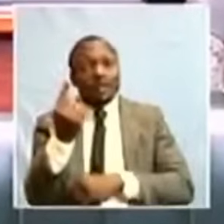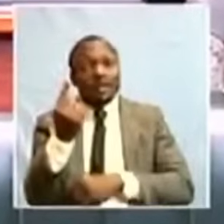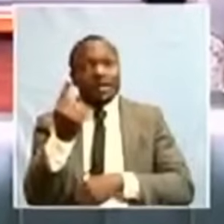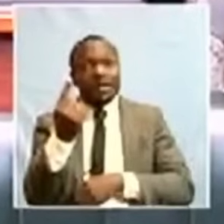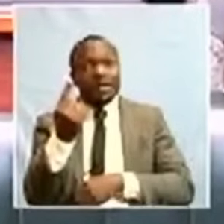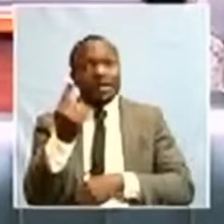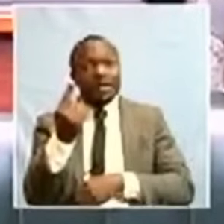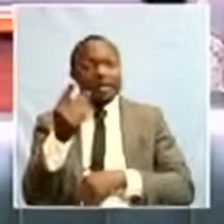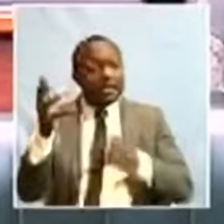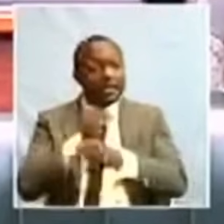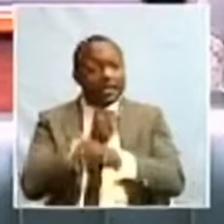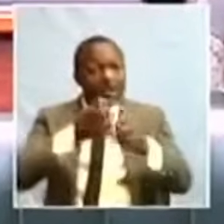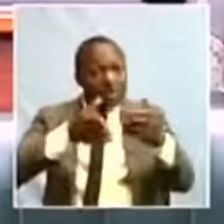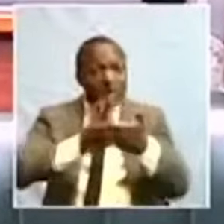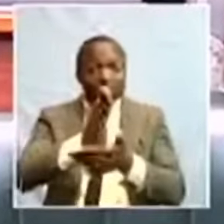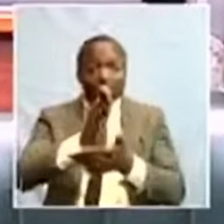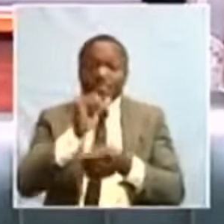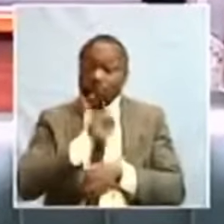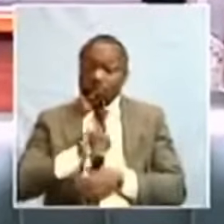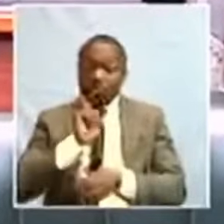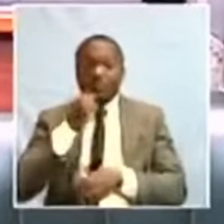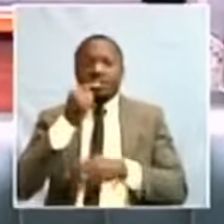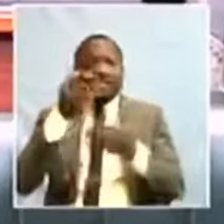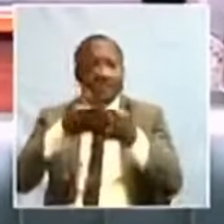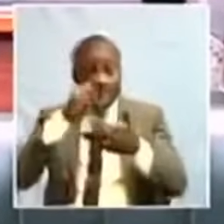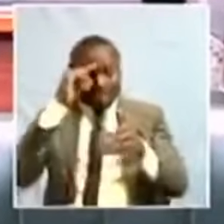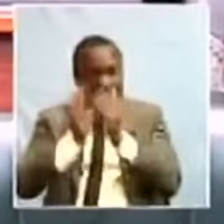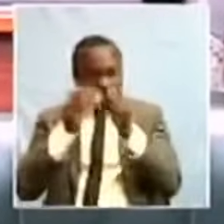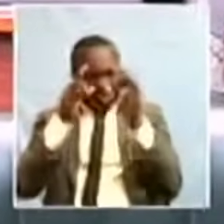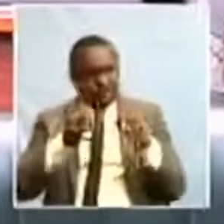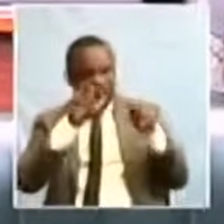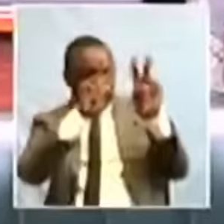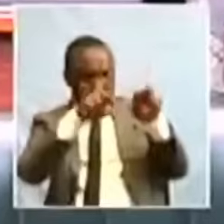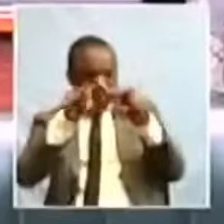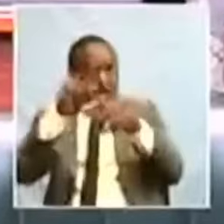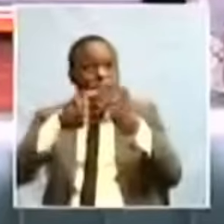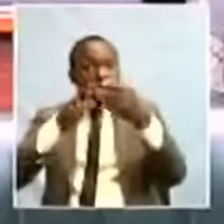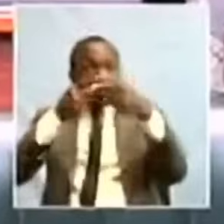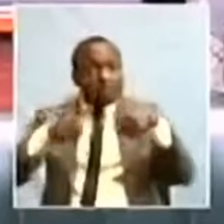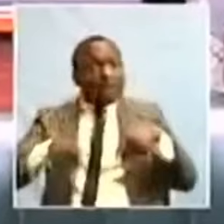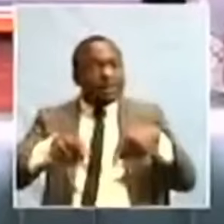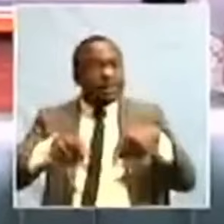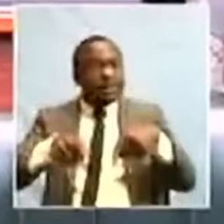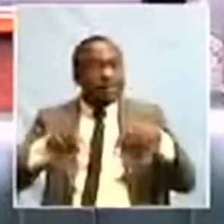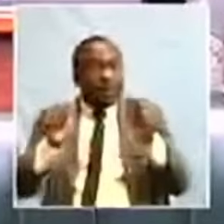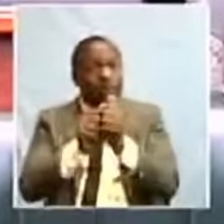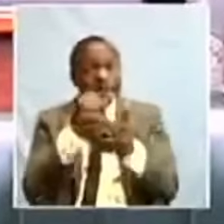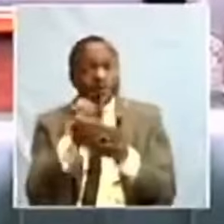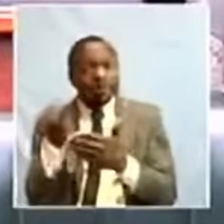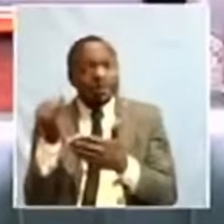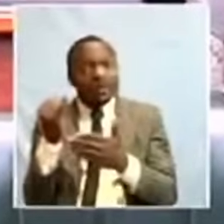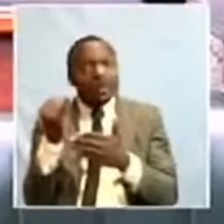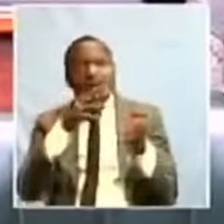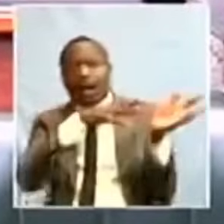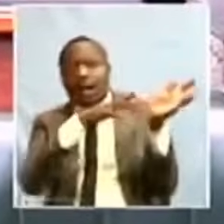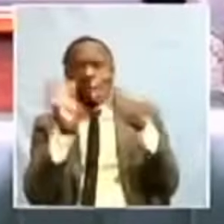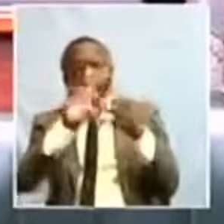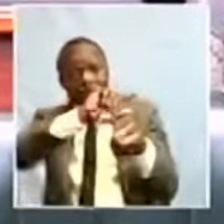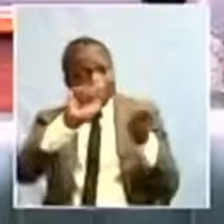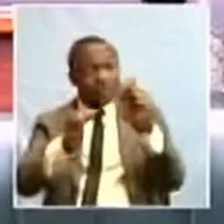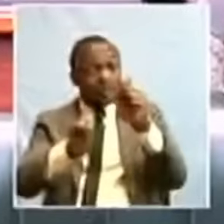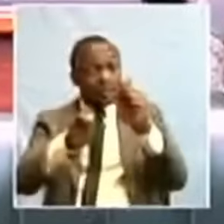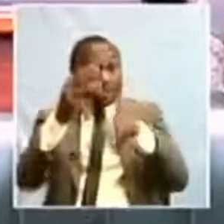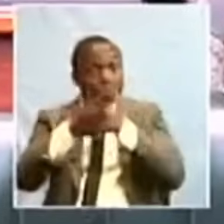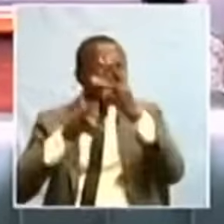getting it right. I'm sorry to say this, because if you are observing what is going on with the issues of climate change